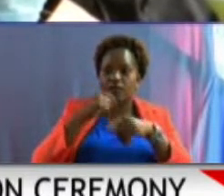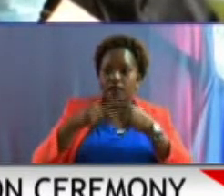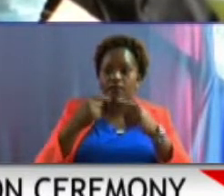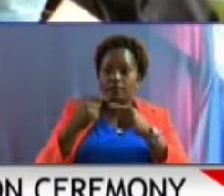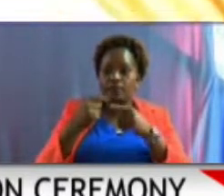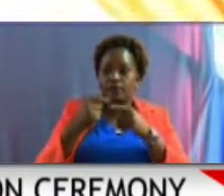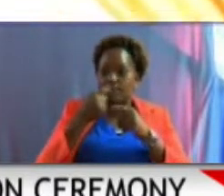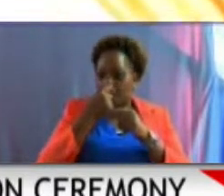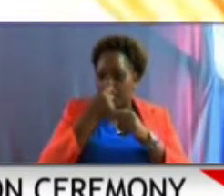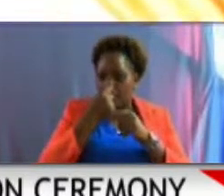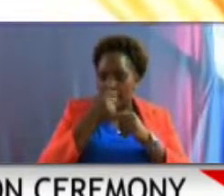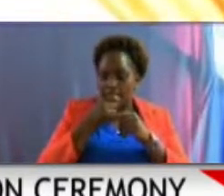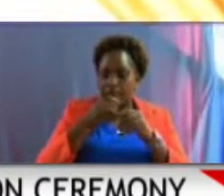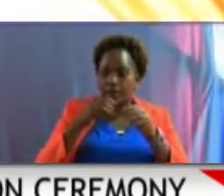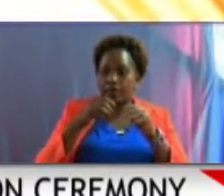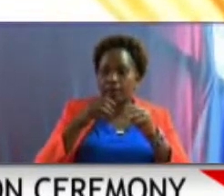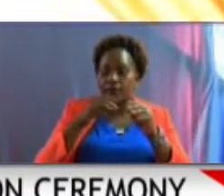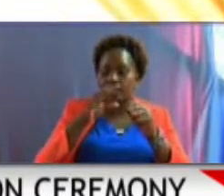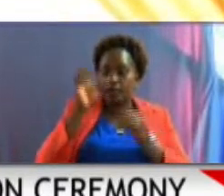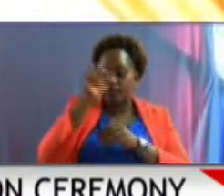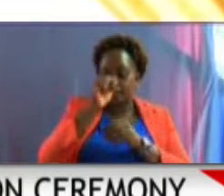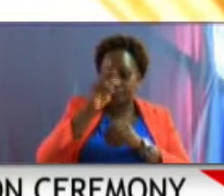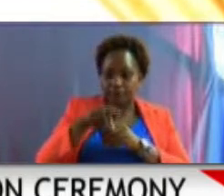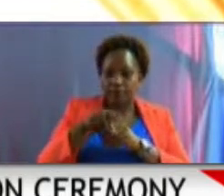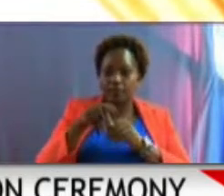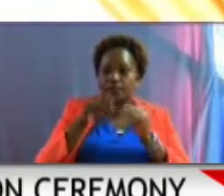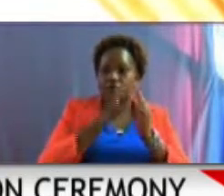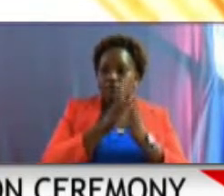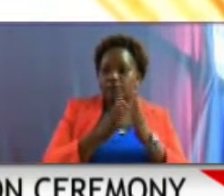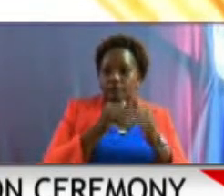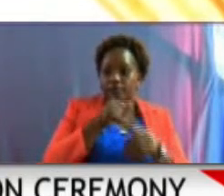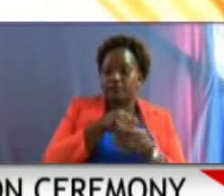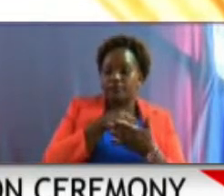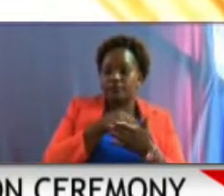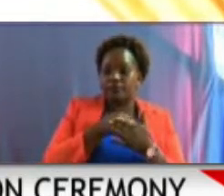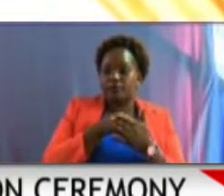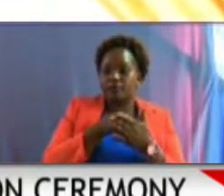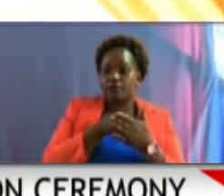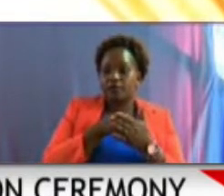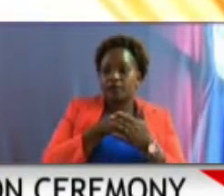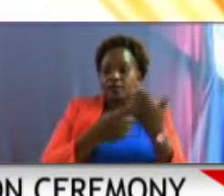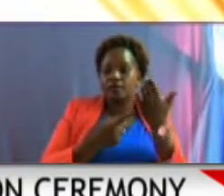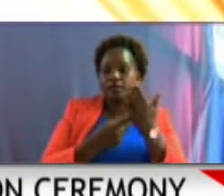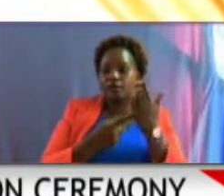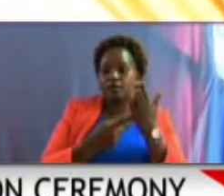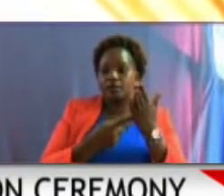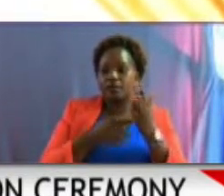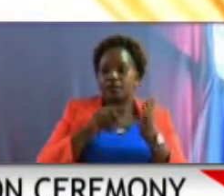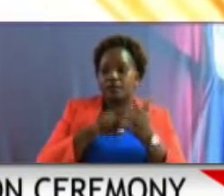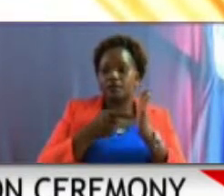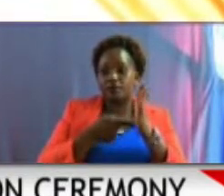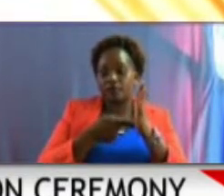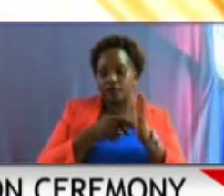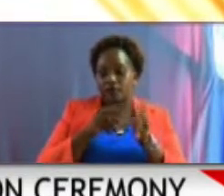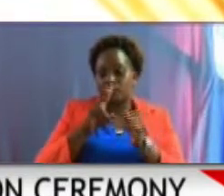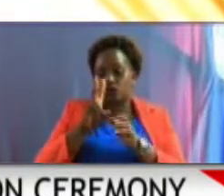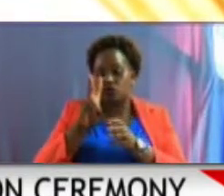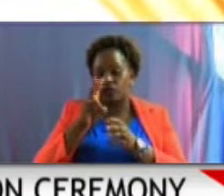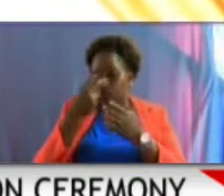reviewing its strategic plan to align it with the Big Four agenda and also with the Vision